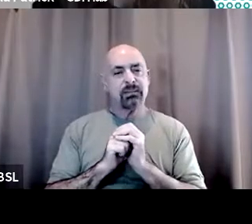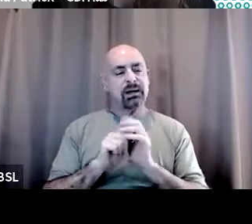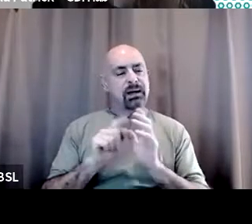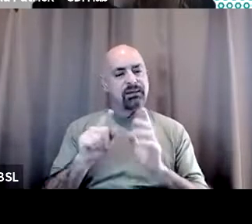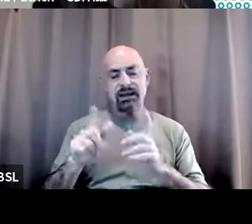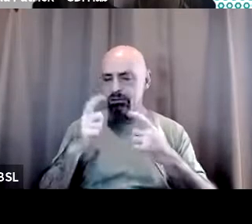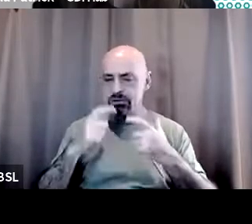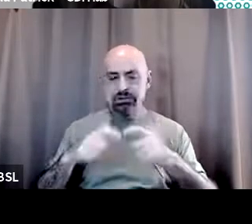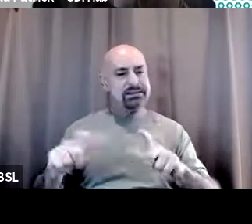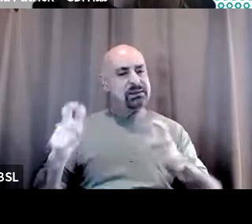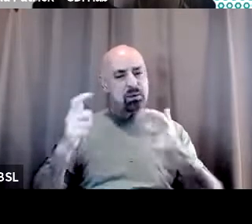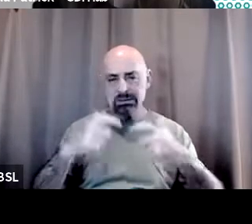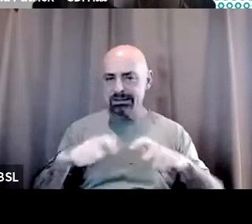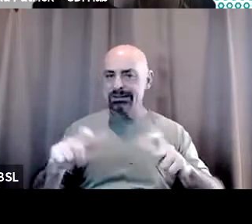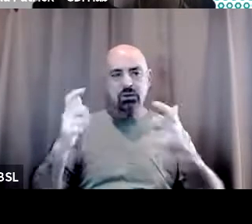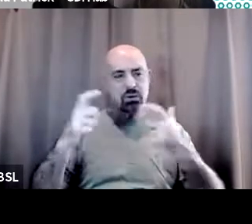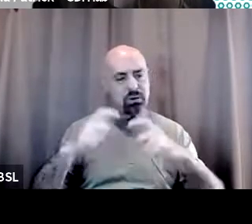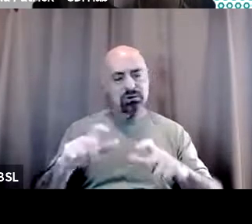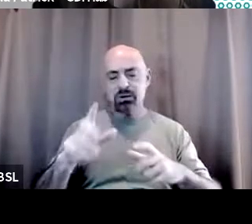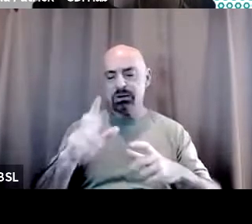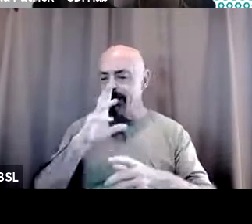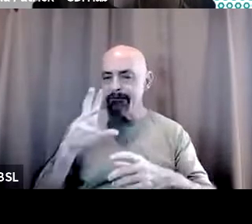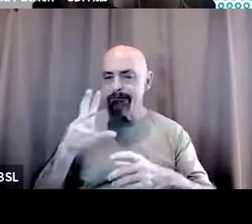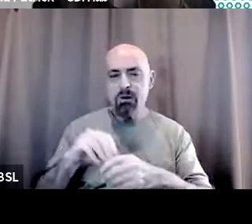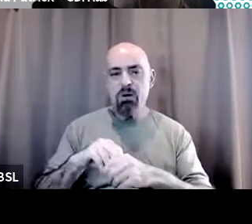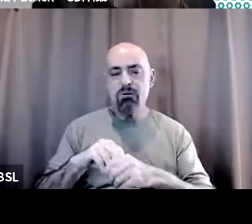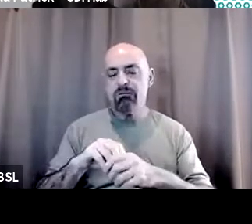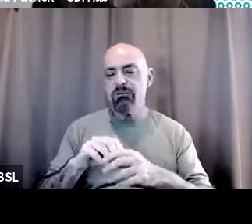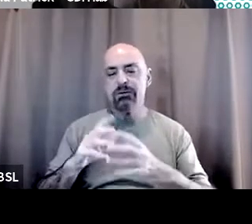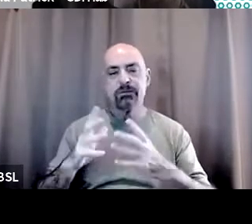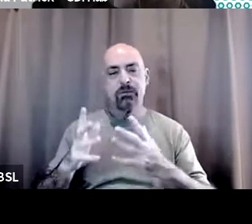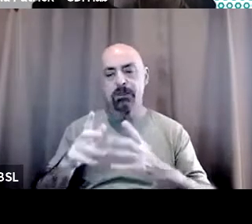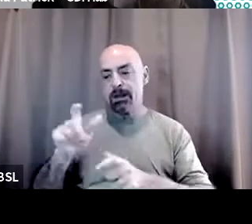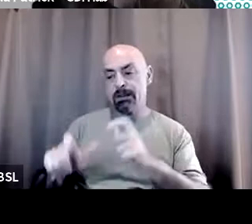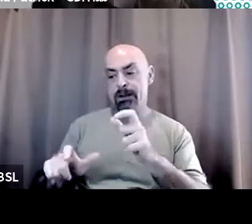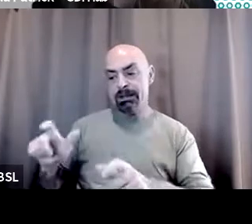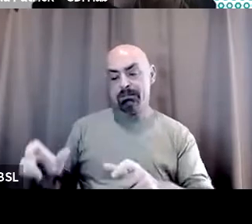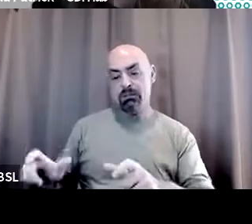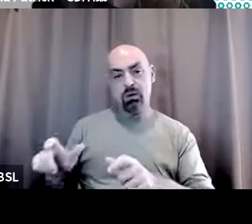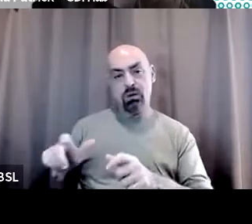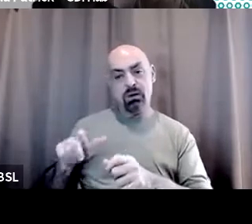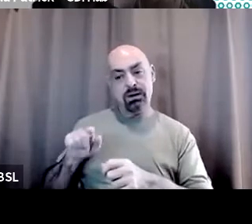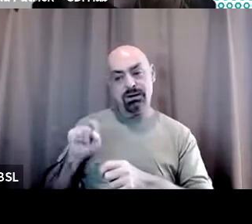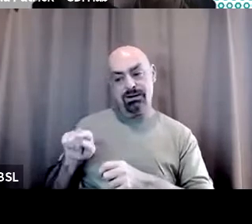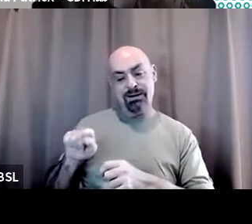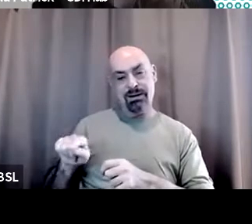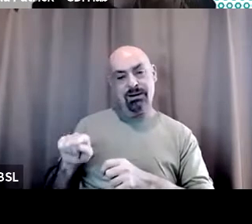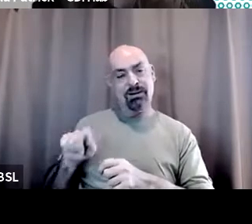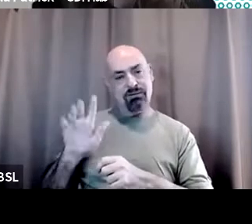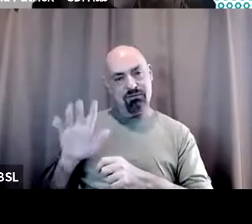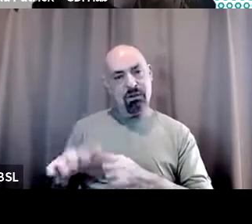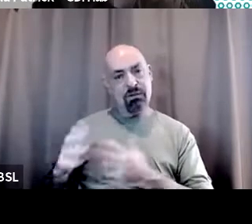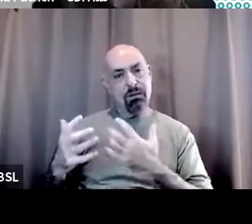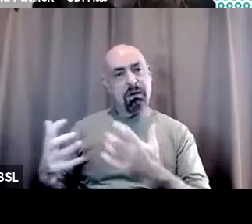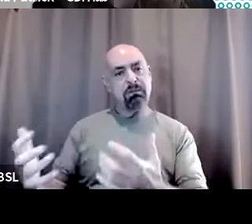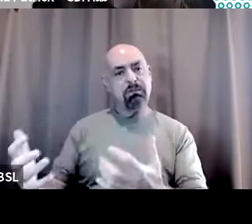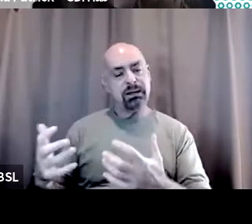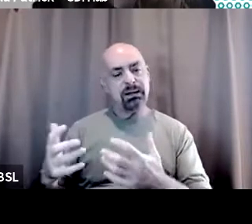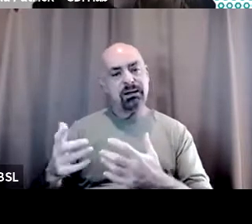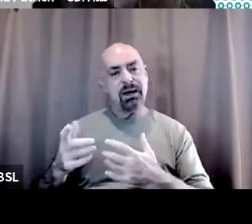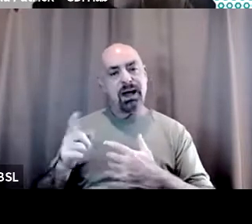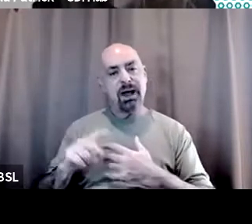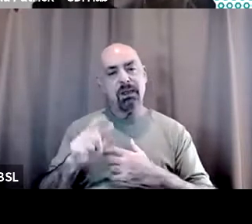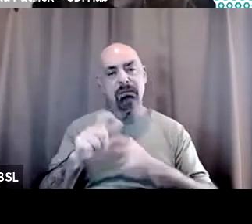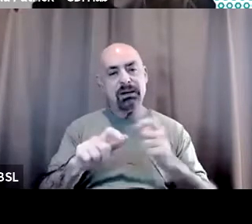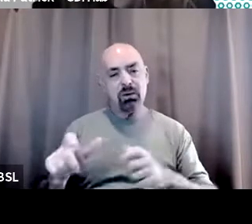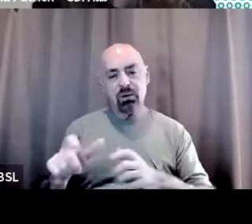continuously involving the people of the people of the public and the people of the people